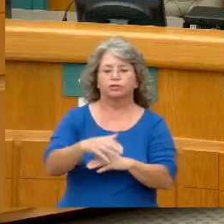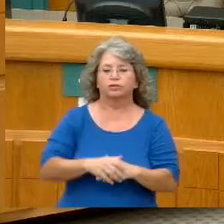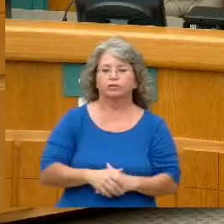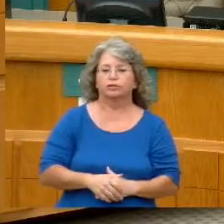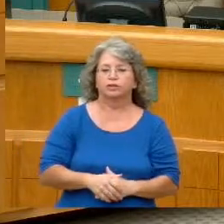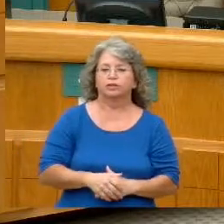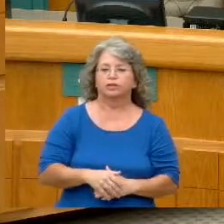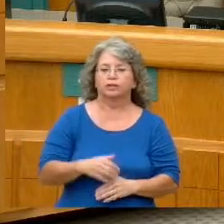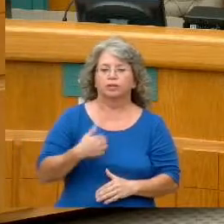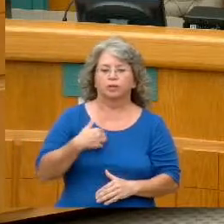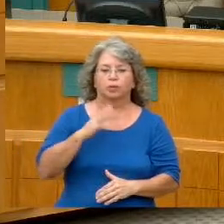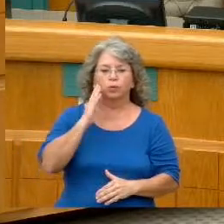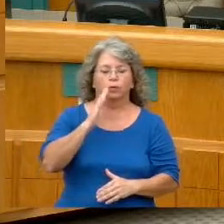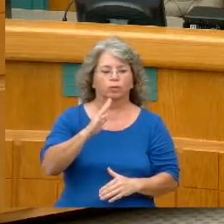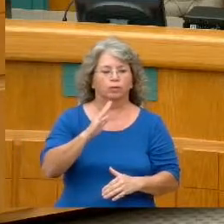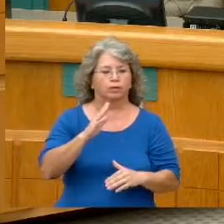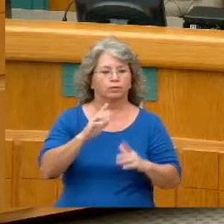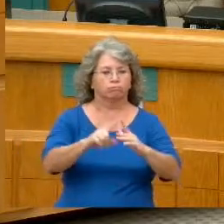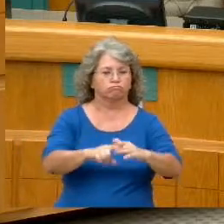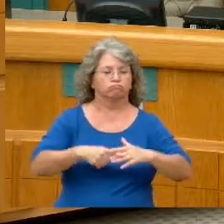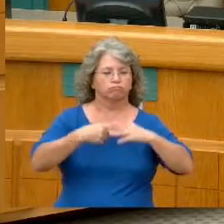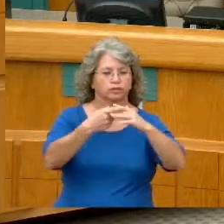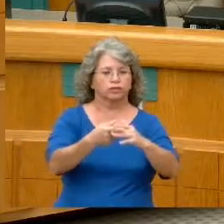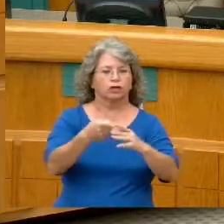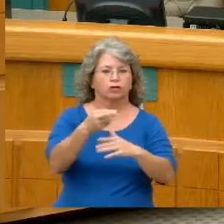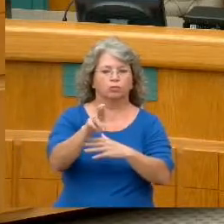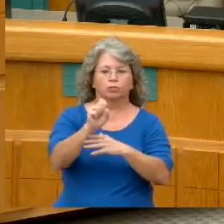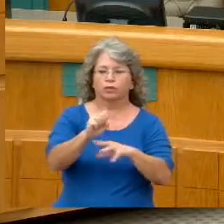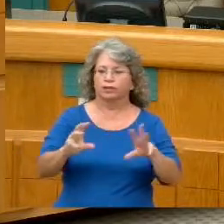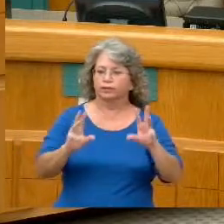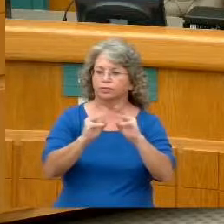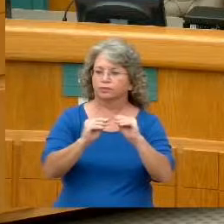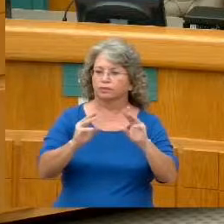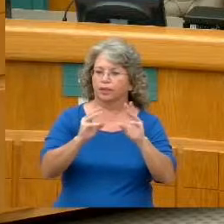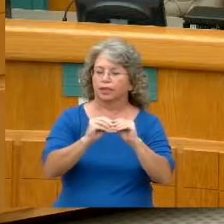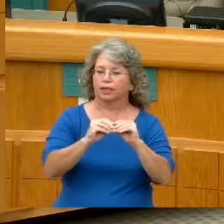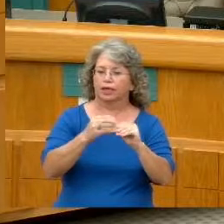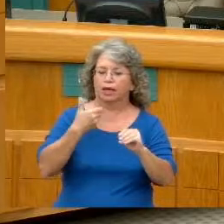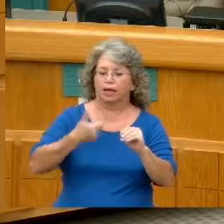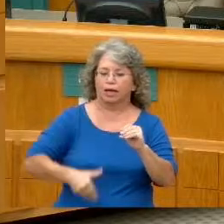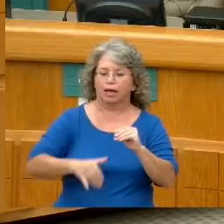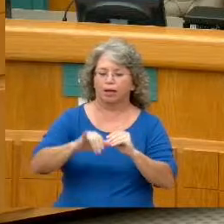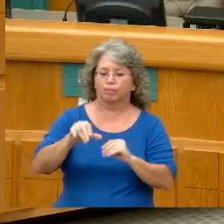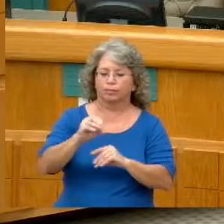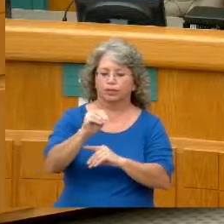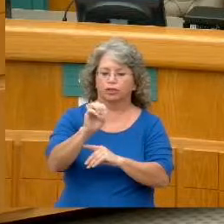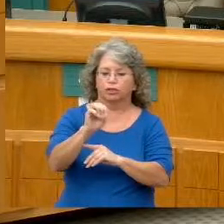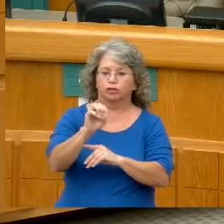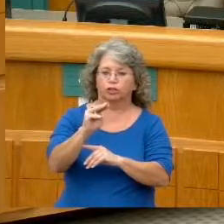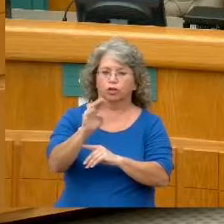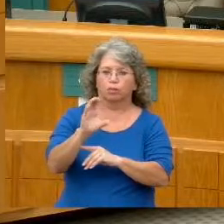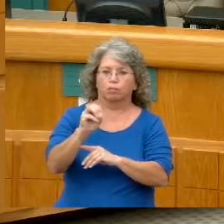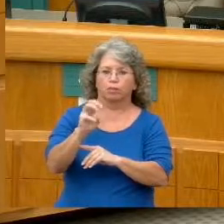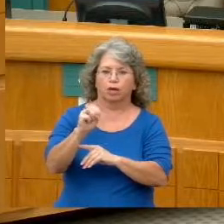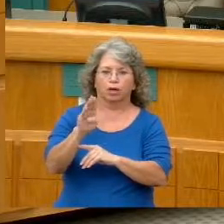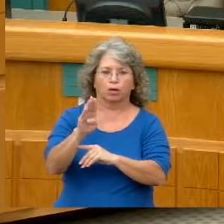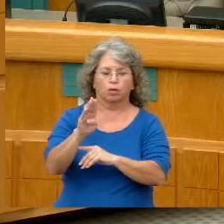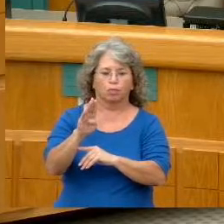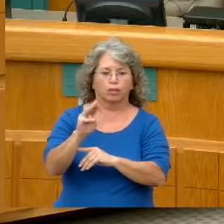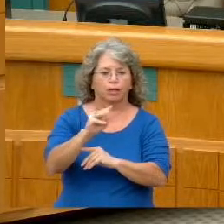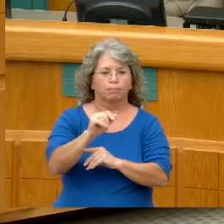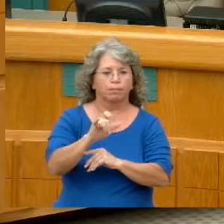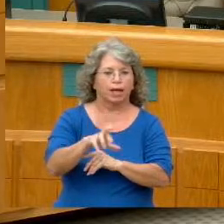Well, good afternoon. We'll call the press briefing to order, I guess. And Joe McComb, Mayor of Corpus